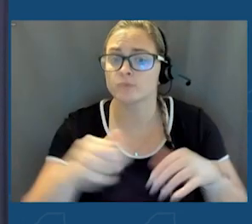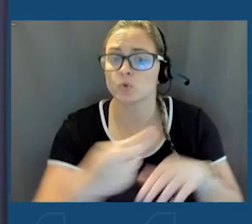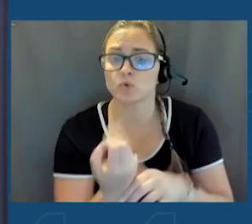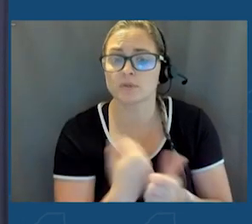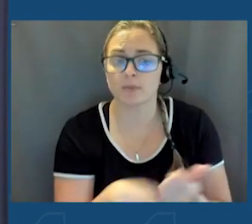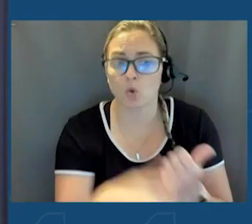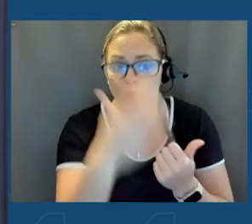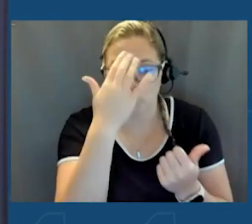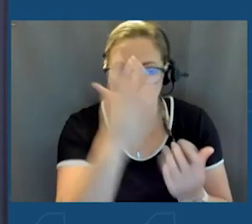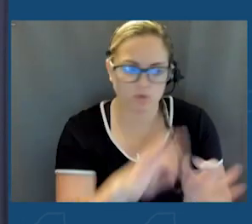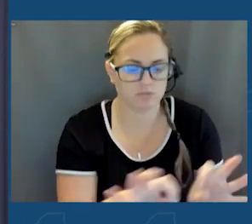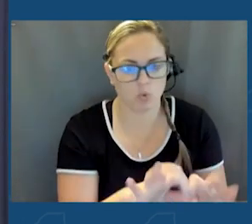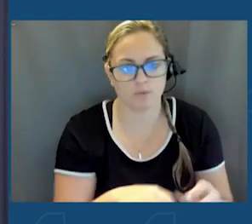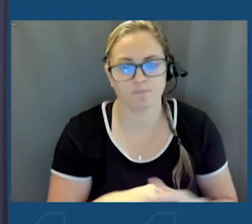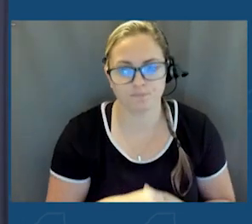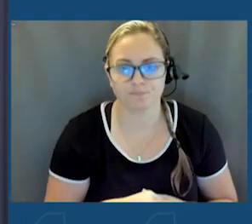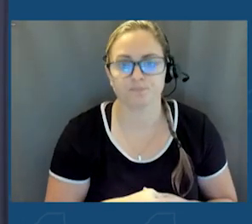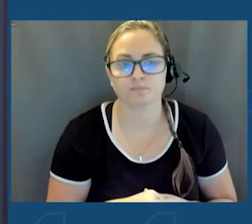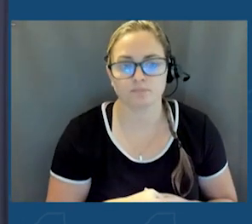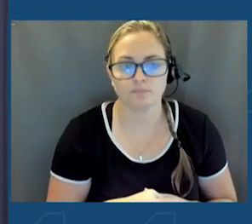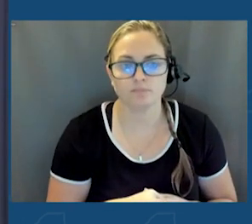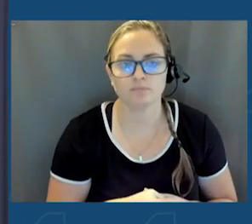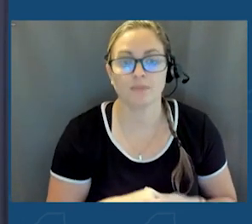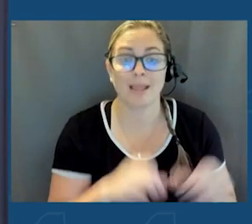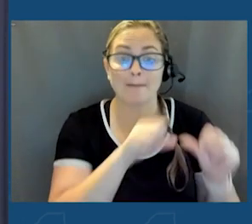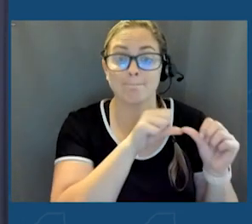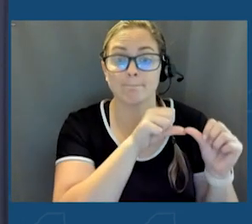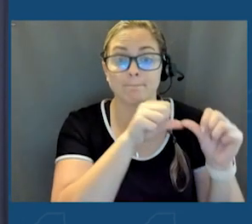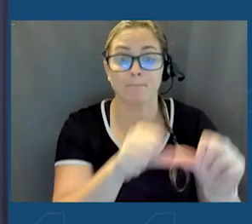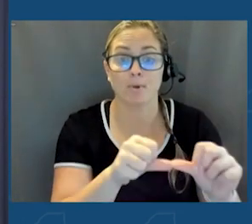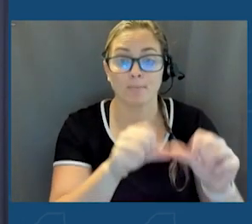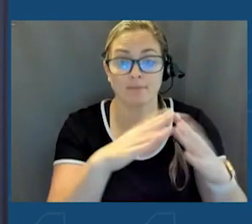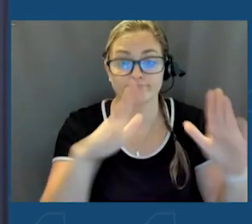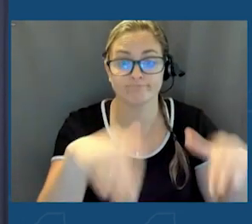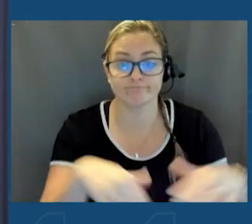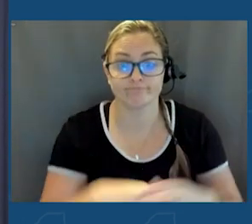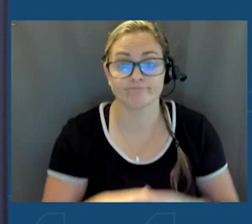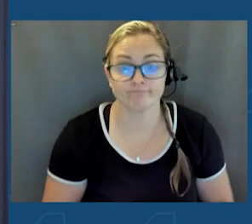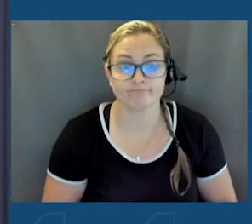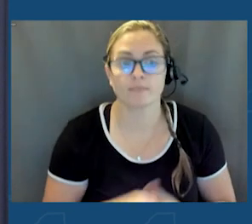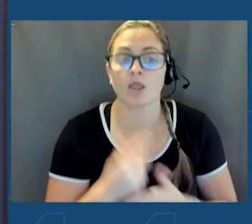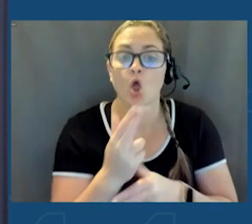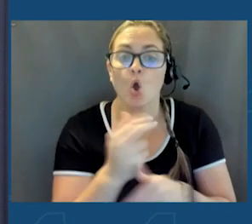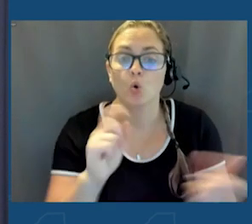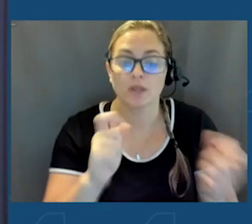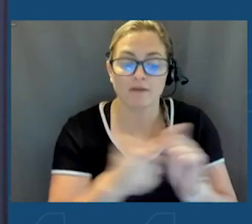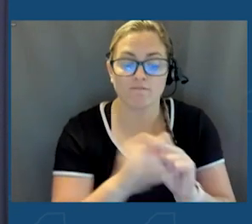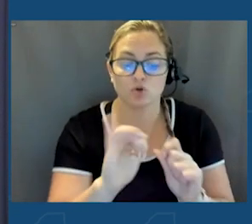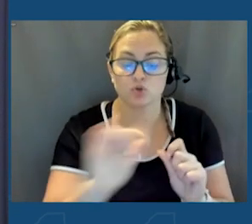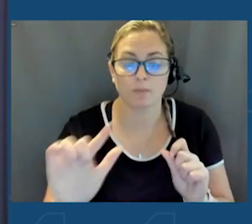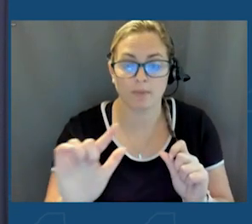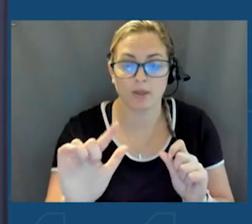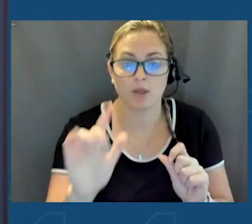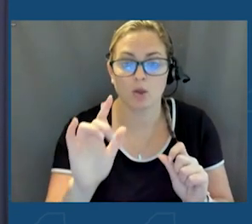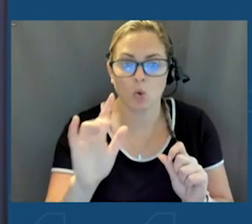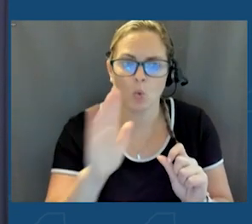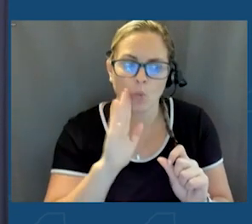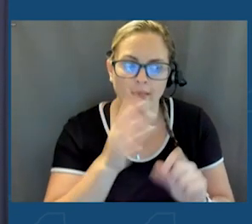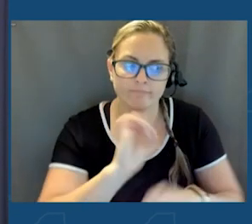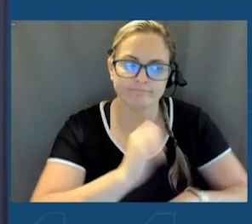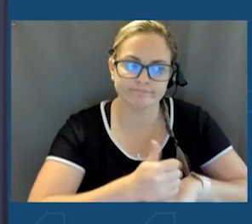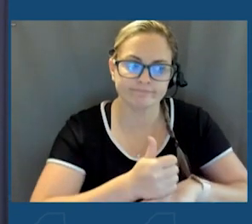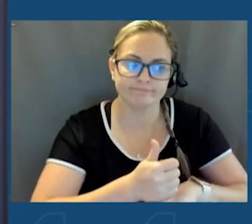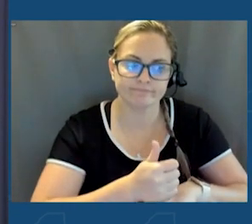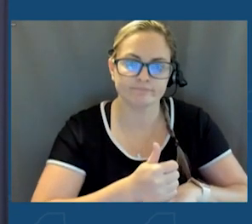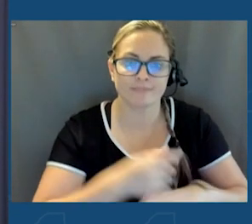is important, and that is permanent housing. The hotel conversion bill will unlock